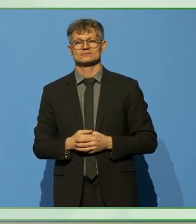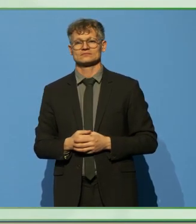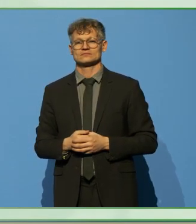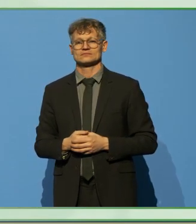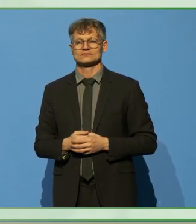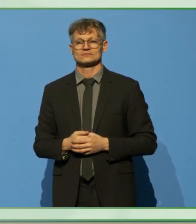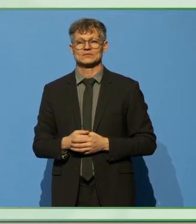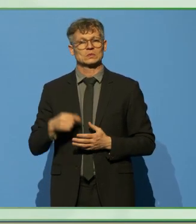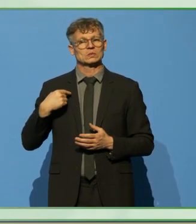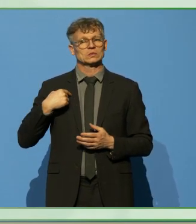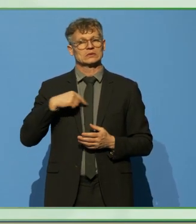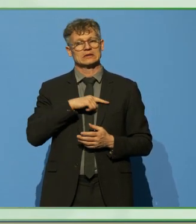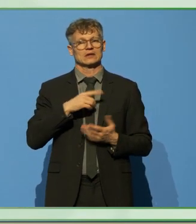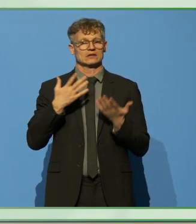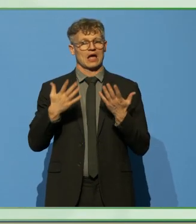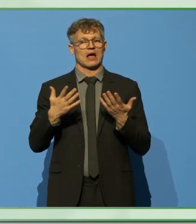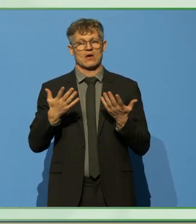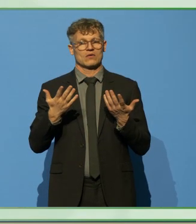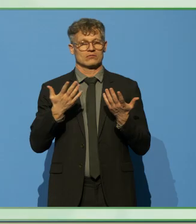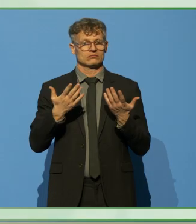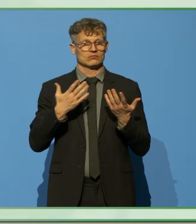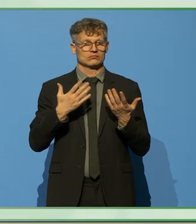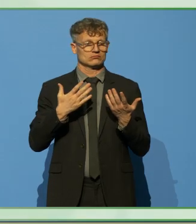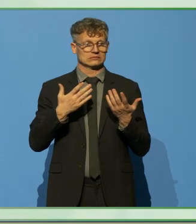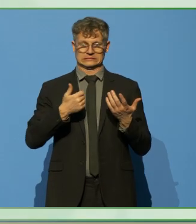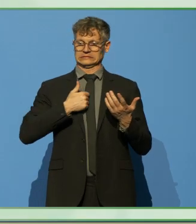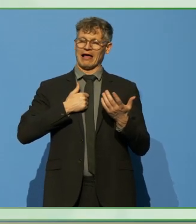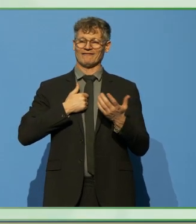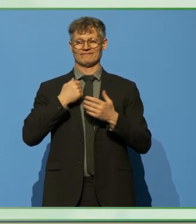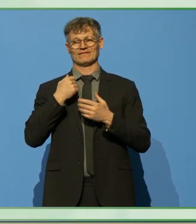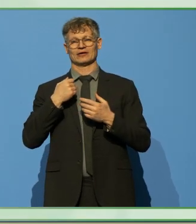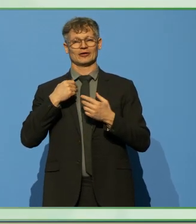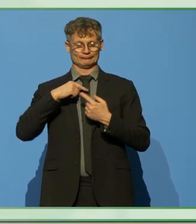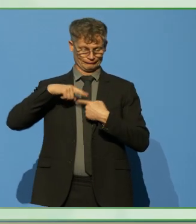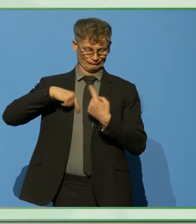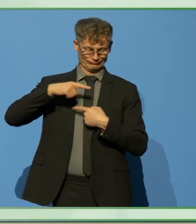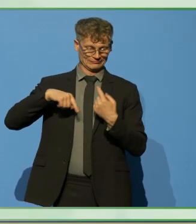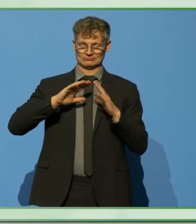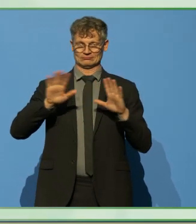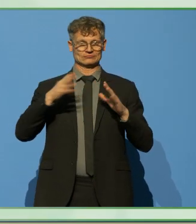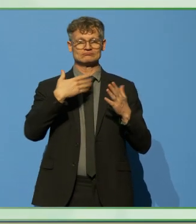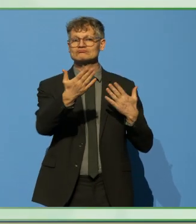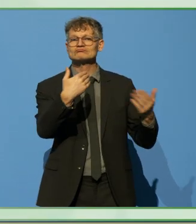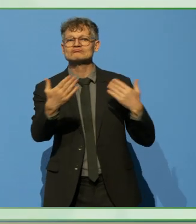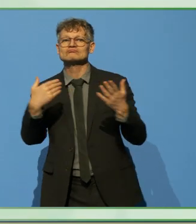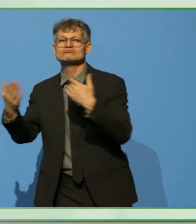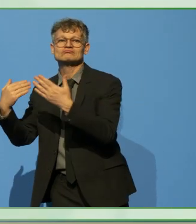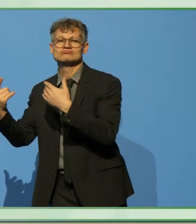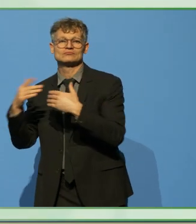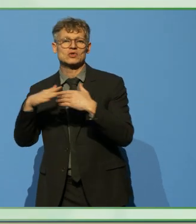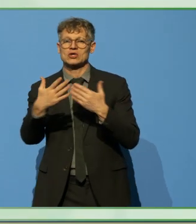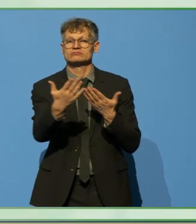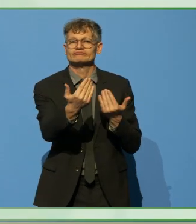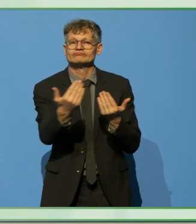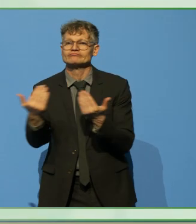for as much input as we can get from the people that would actually want to use it. So after these